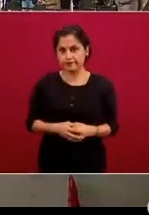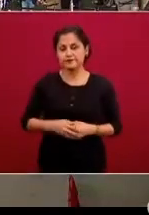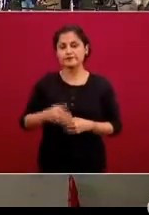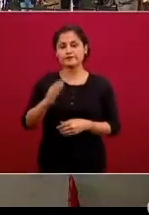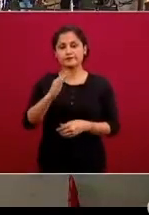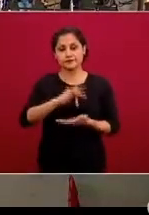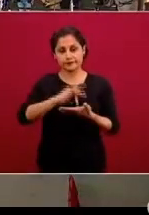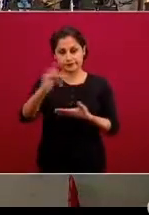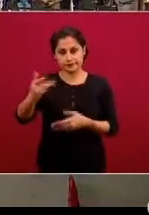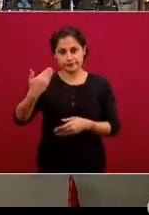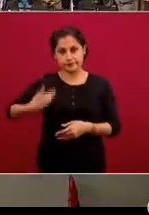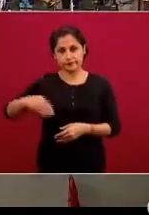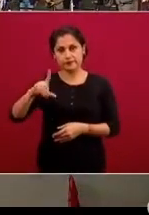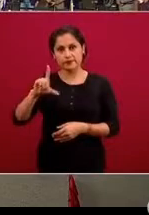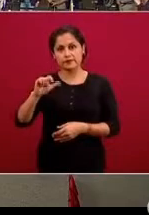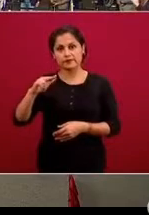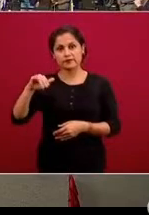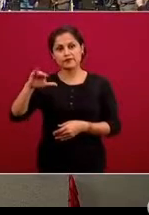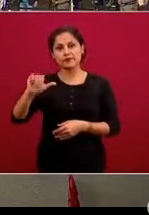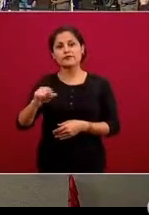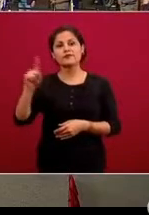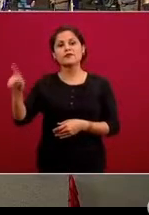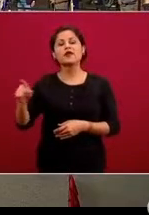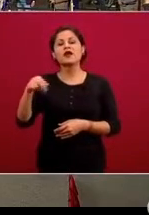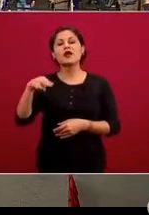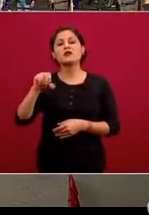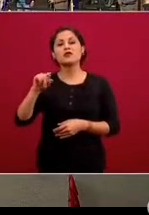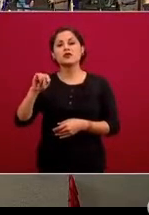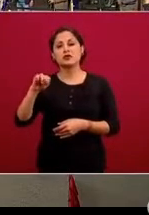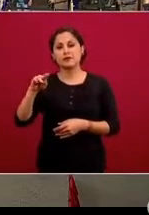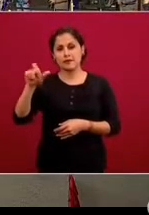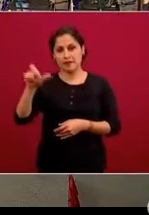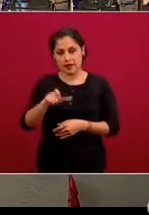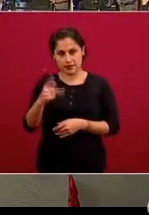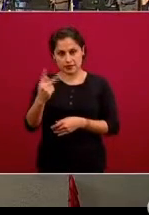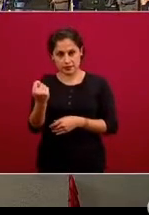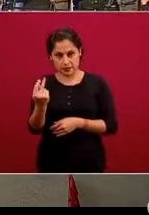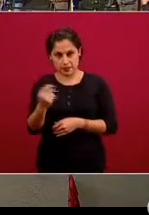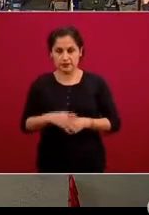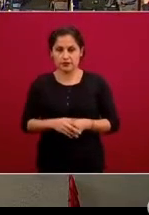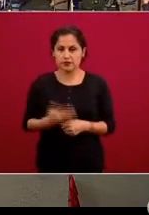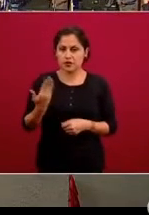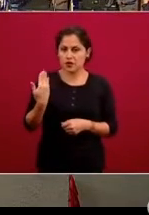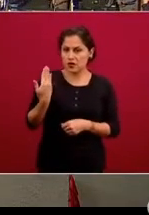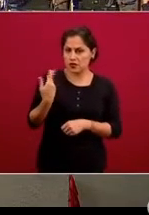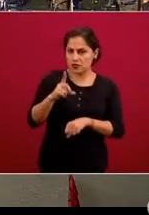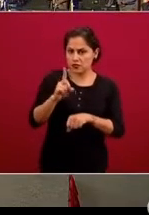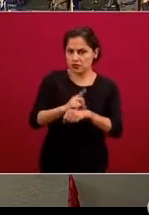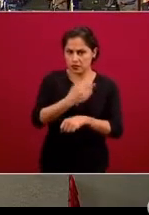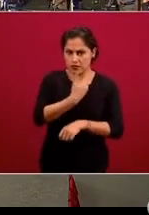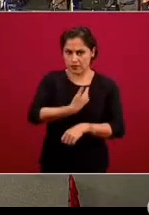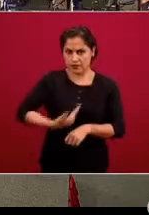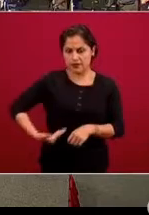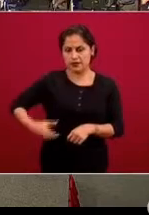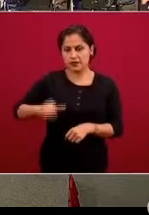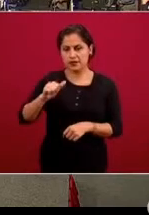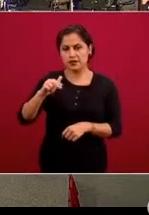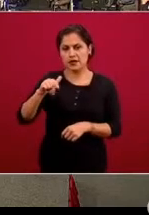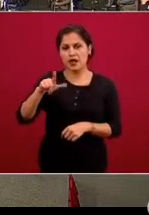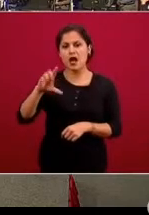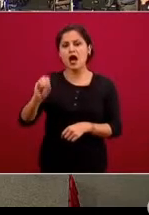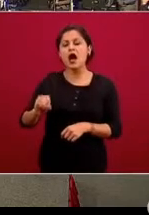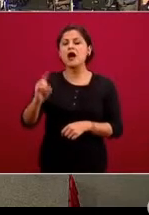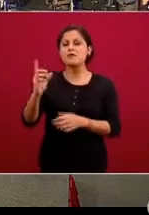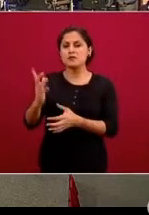Thank you. Good evening, everyone. Bianca Aguirre from Notimex. Doctor, a few days ago, the President of Mexico, Andrés Manuel